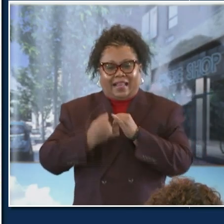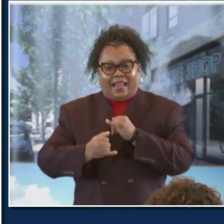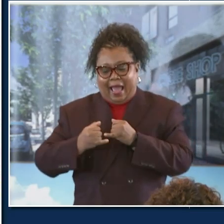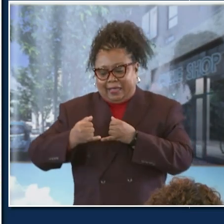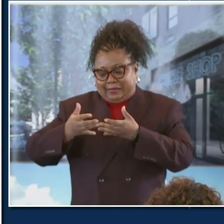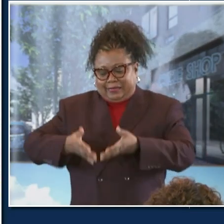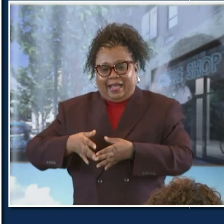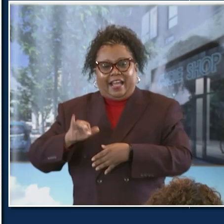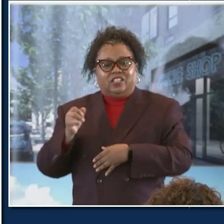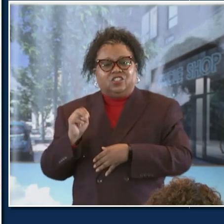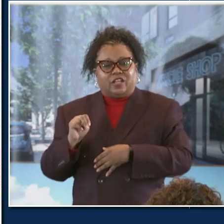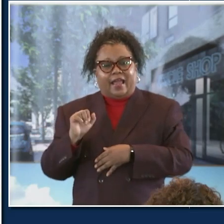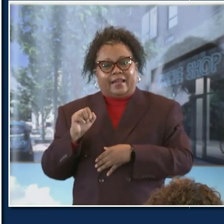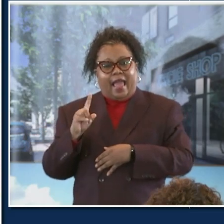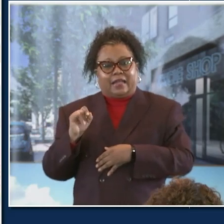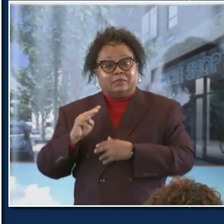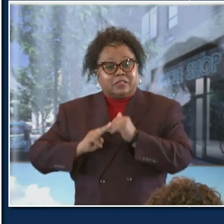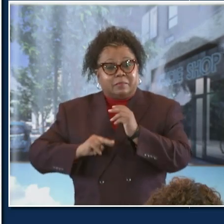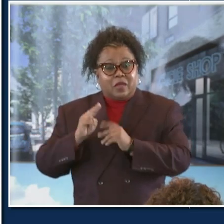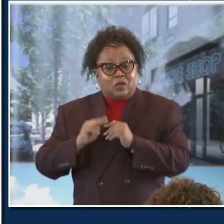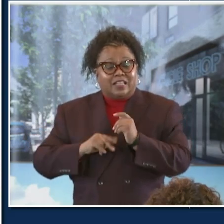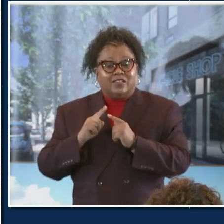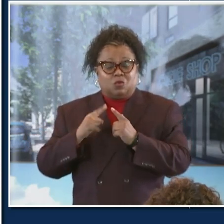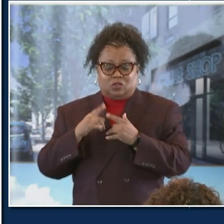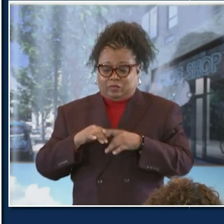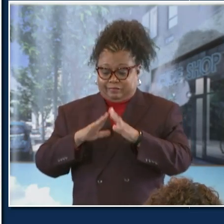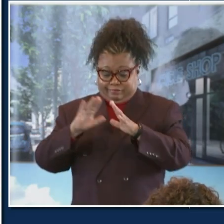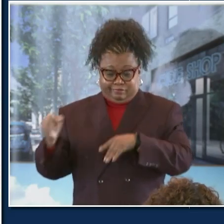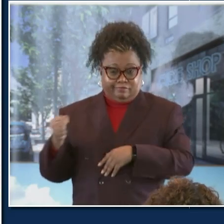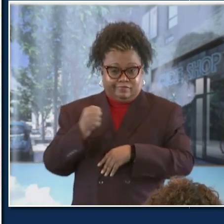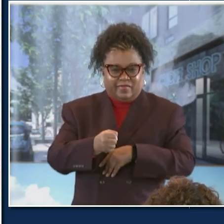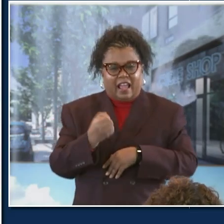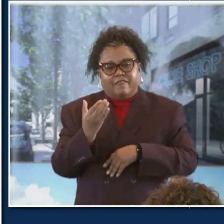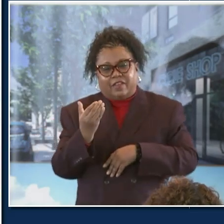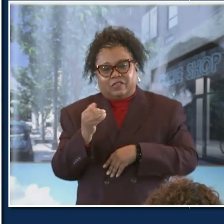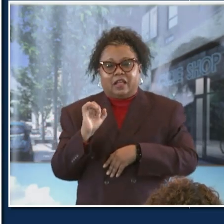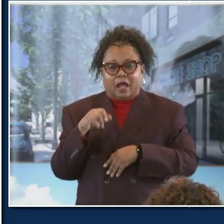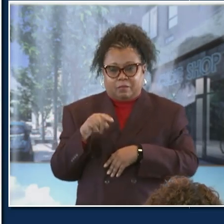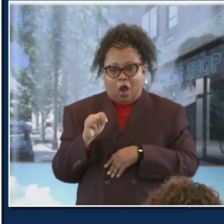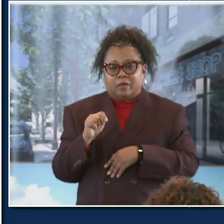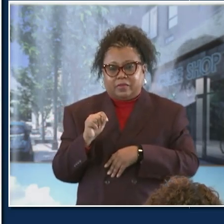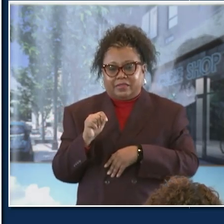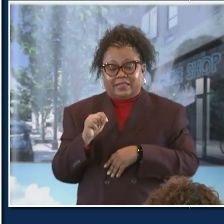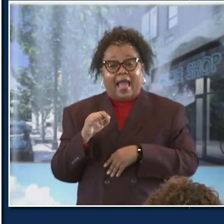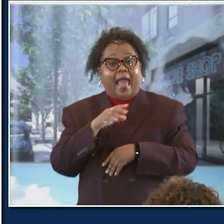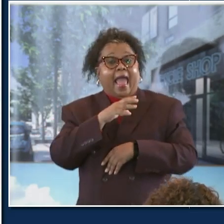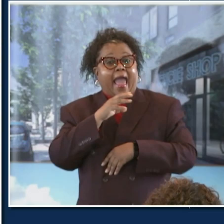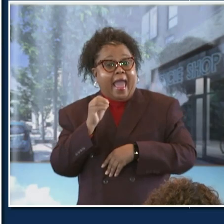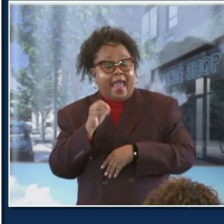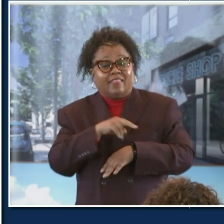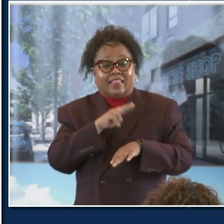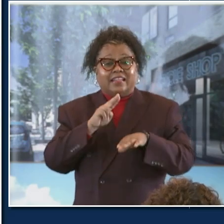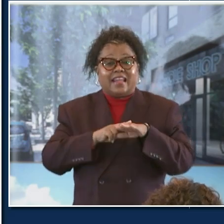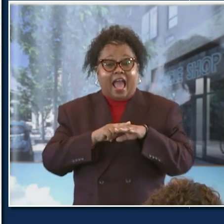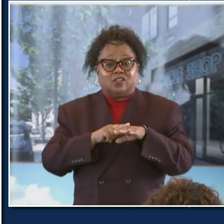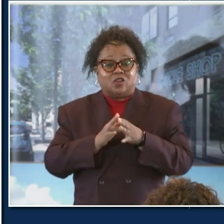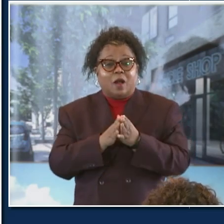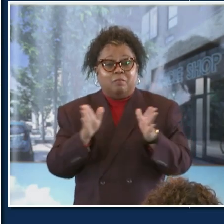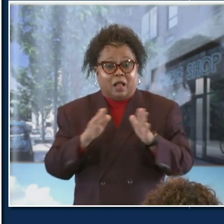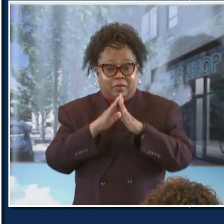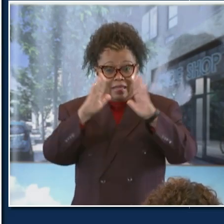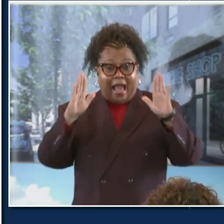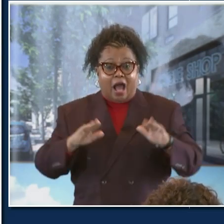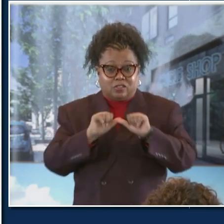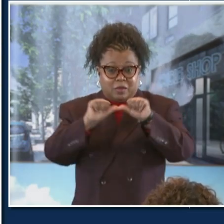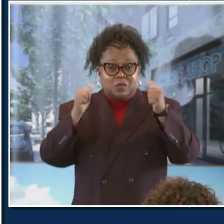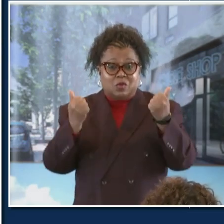remaining Jane Addams building, which will house 15 apartments, and the National Public Housing